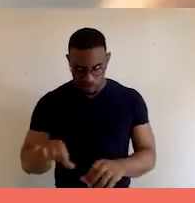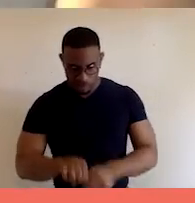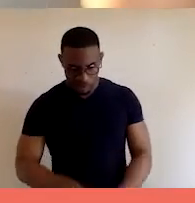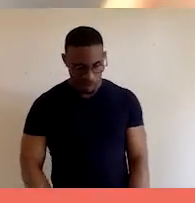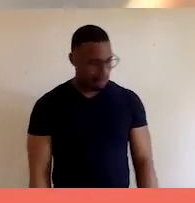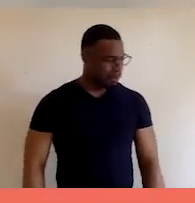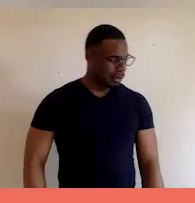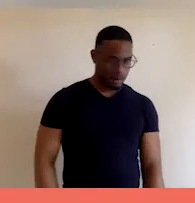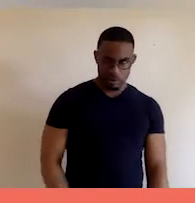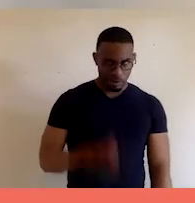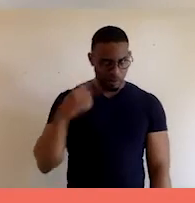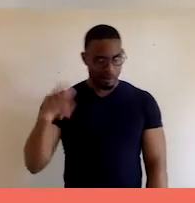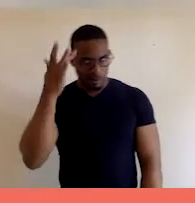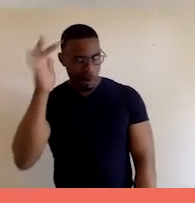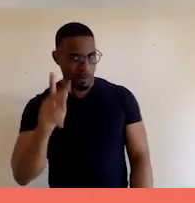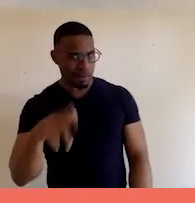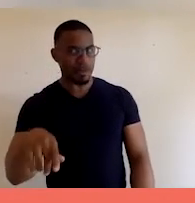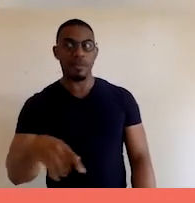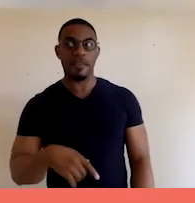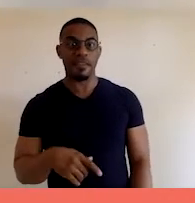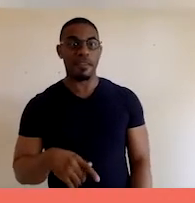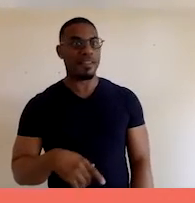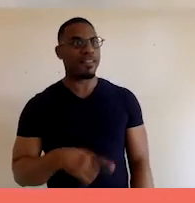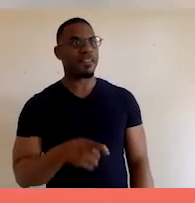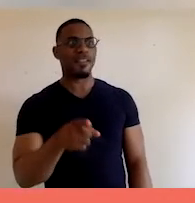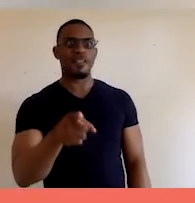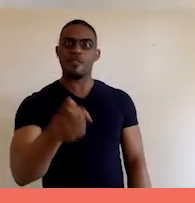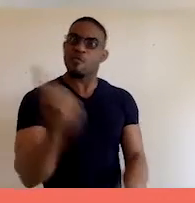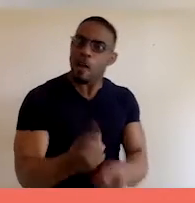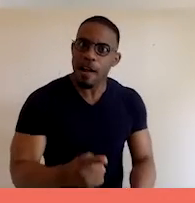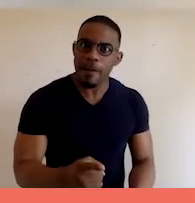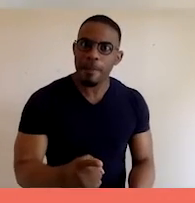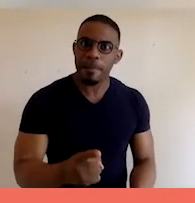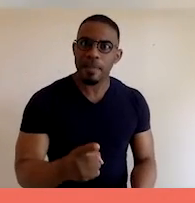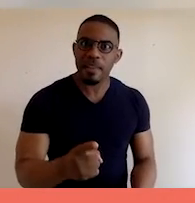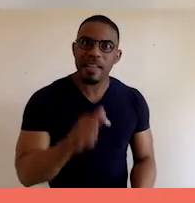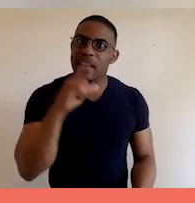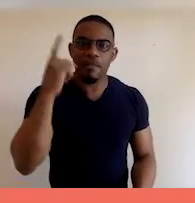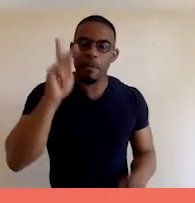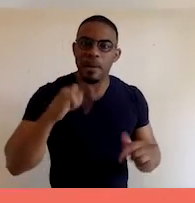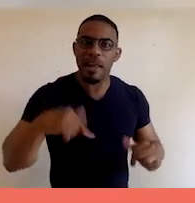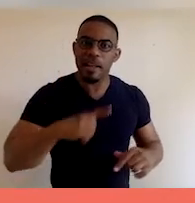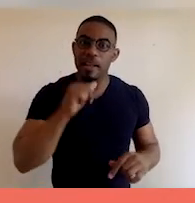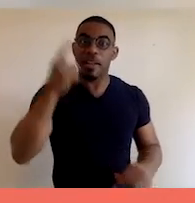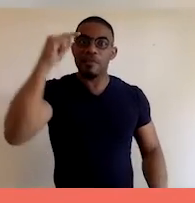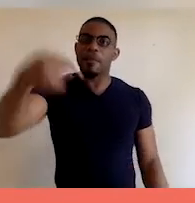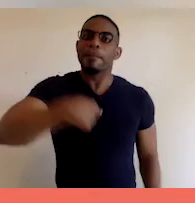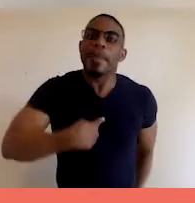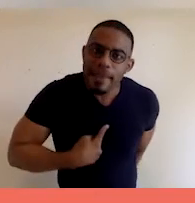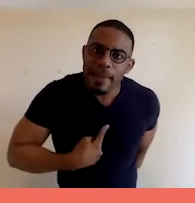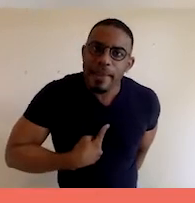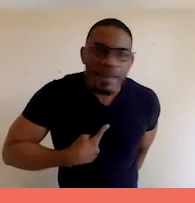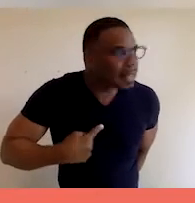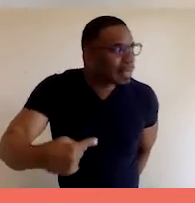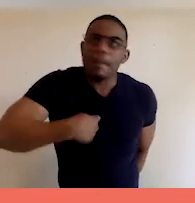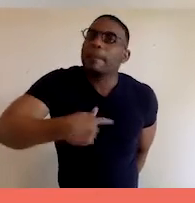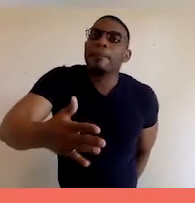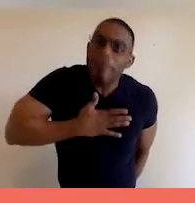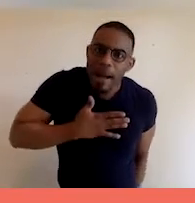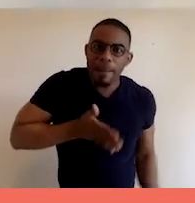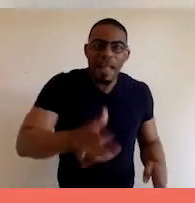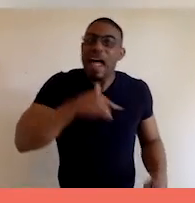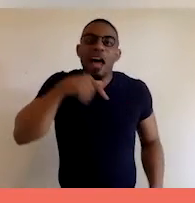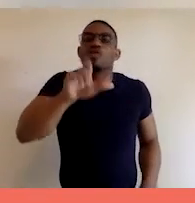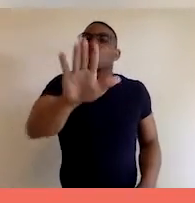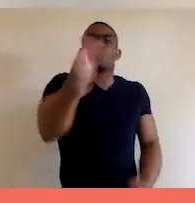station. Coding is for those smart people. You're right. Coding isn't for people like us. It's for me. This is my path. I